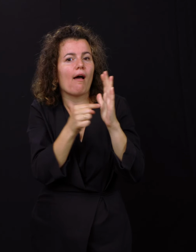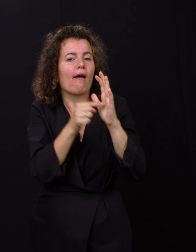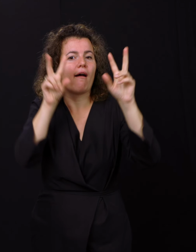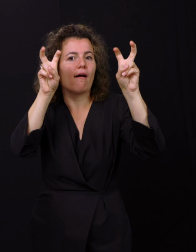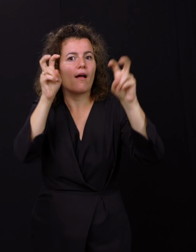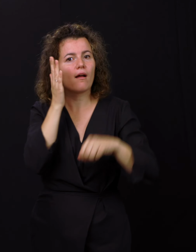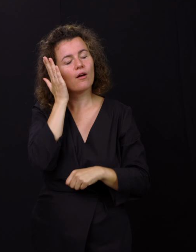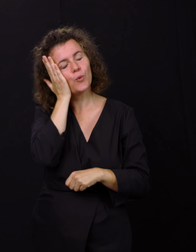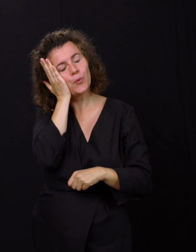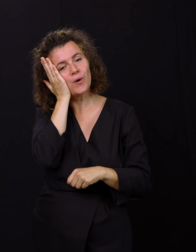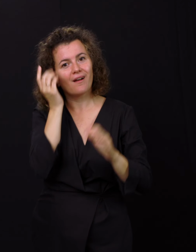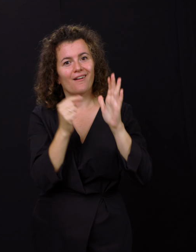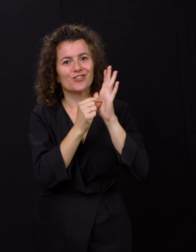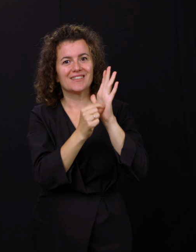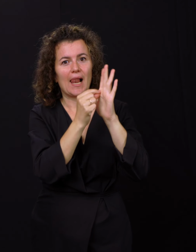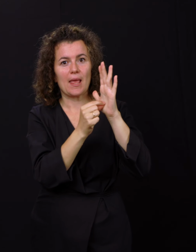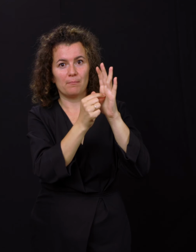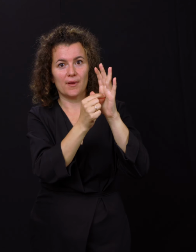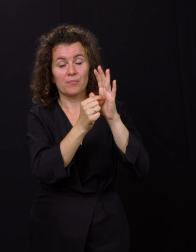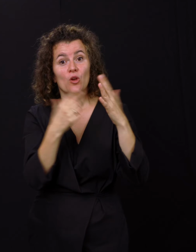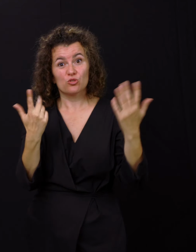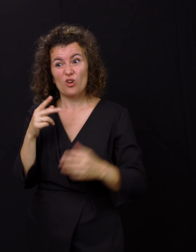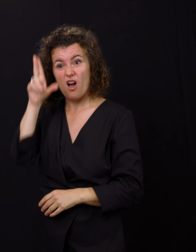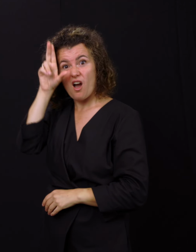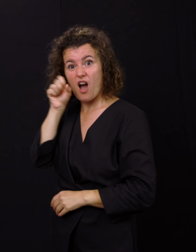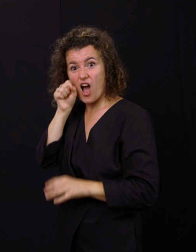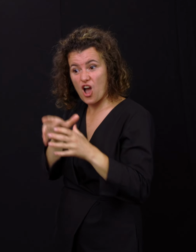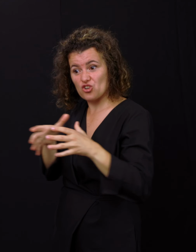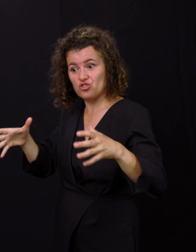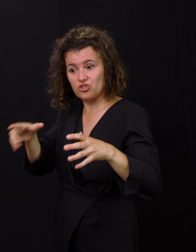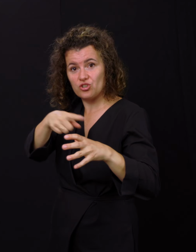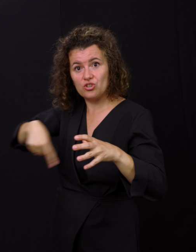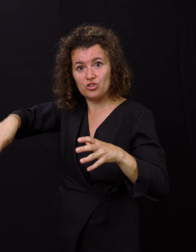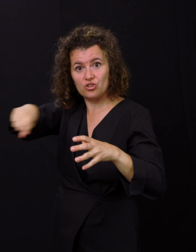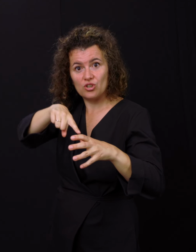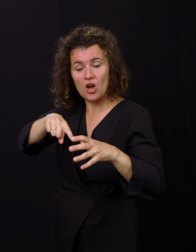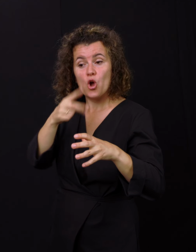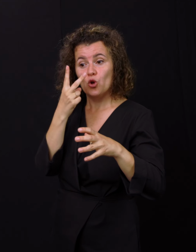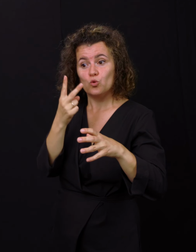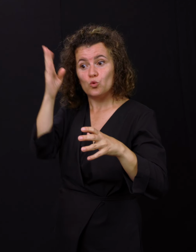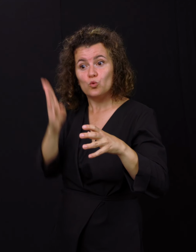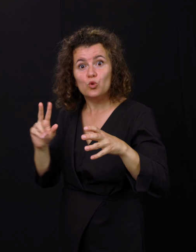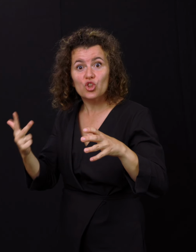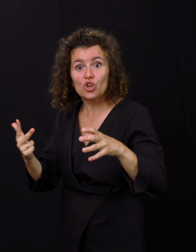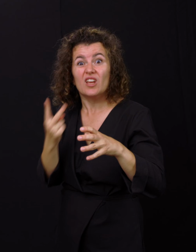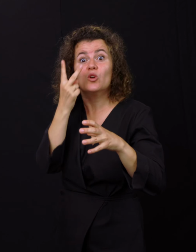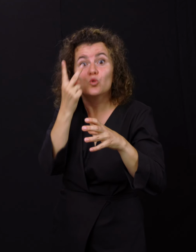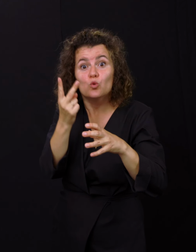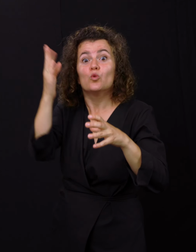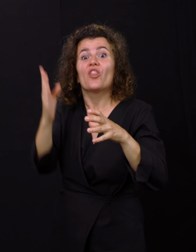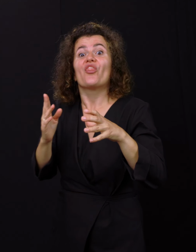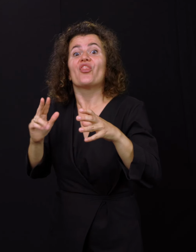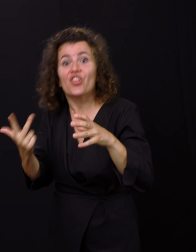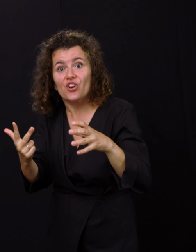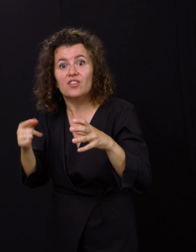find is that 2/3 of patients, including 2/3 of patients with Usher syndrome, still have